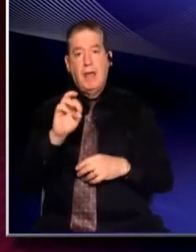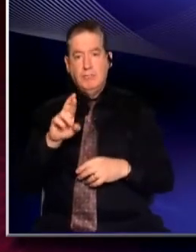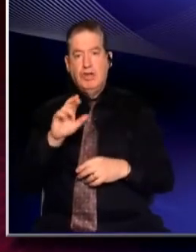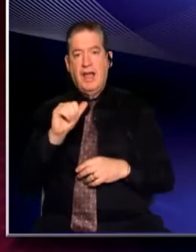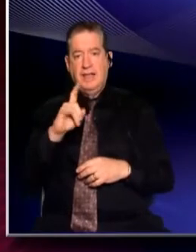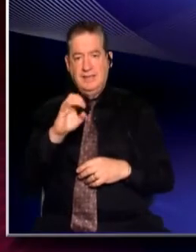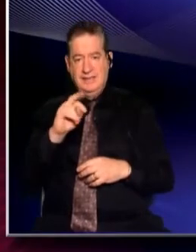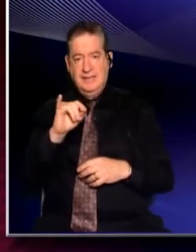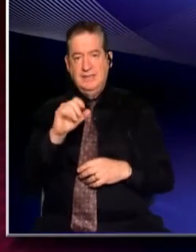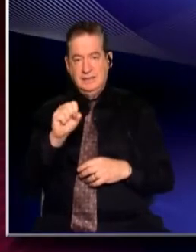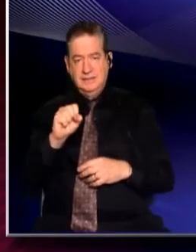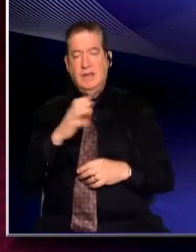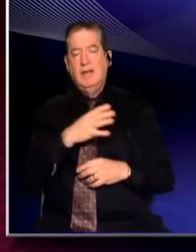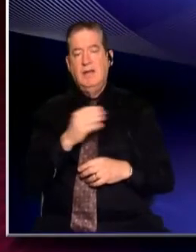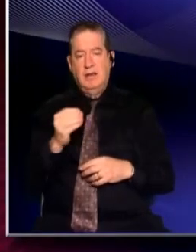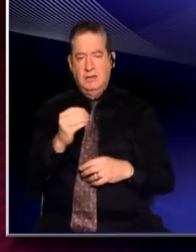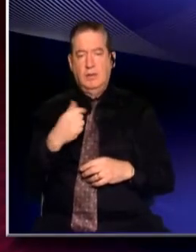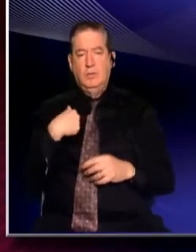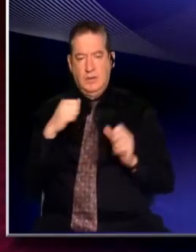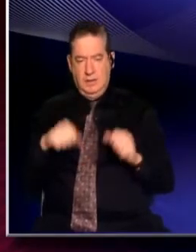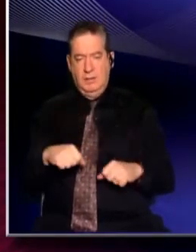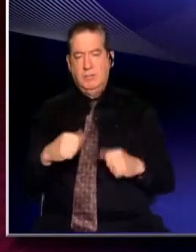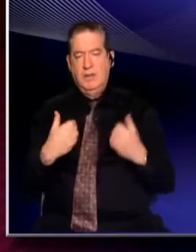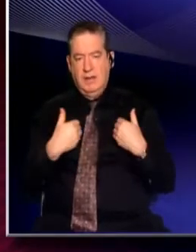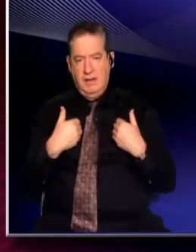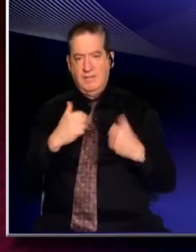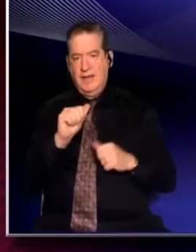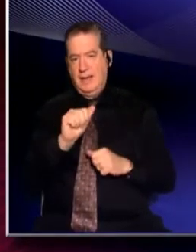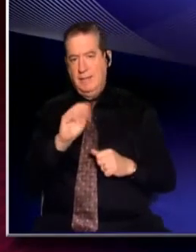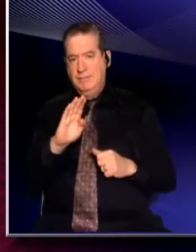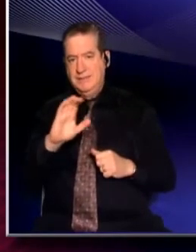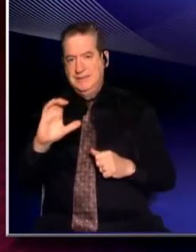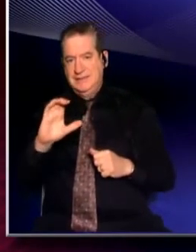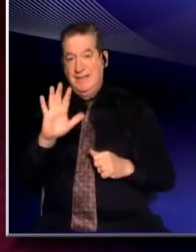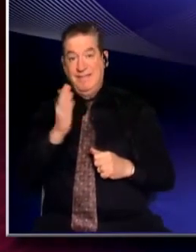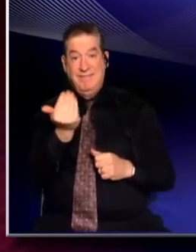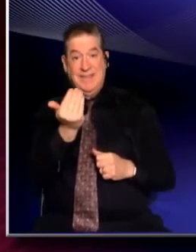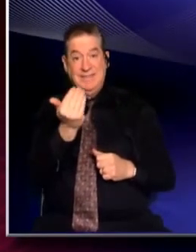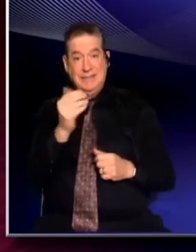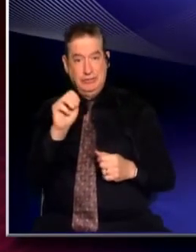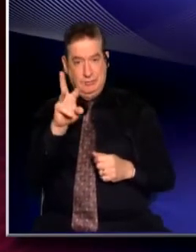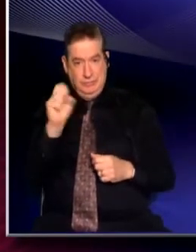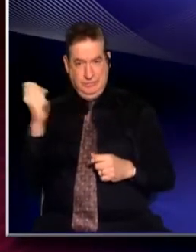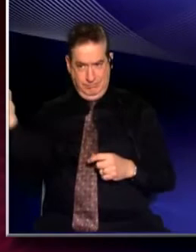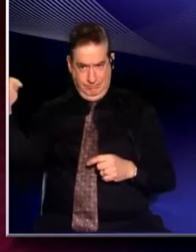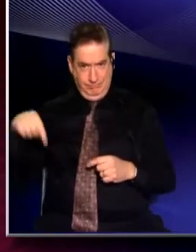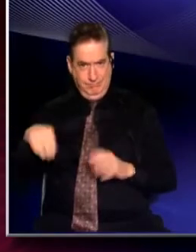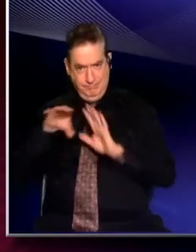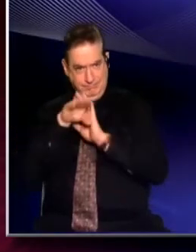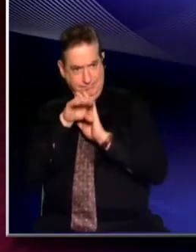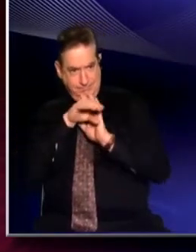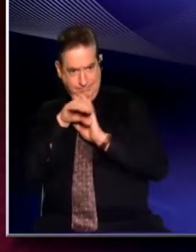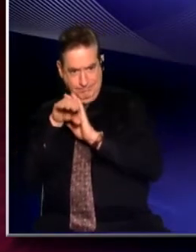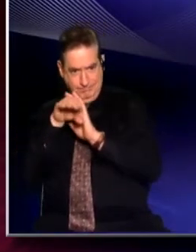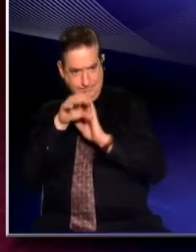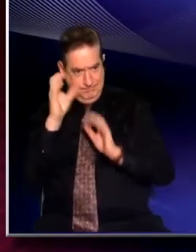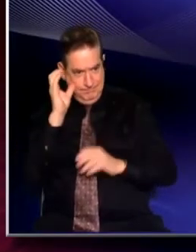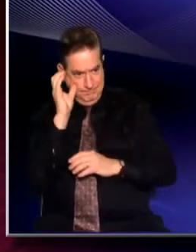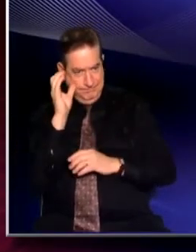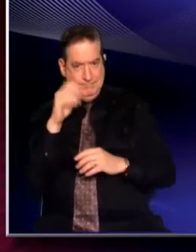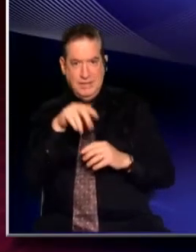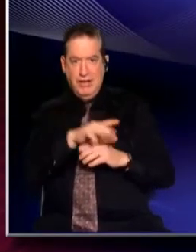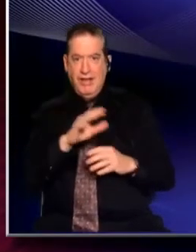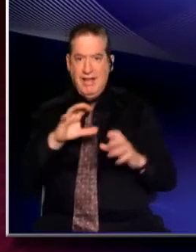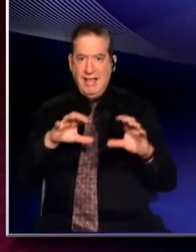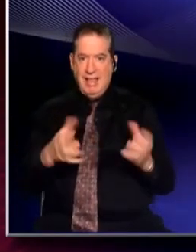Akagnitis, and we were able to have ABC 15 News come out from Phoenix and film her in her classroom as they